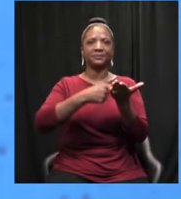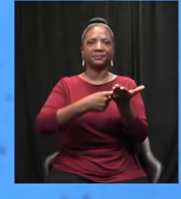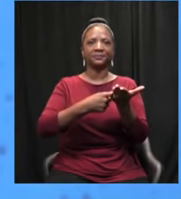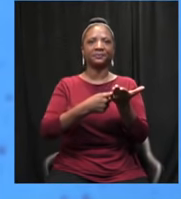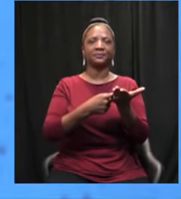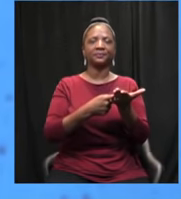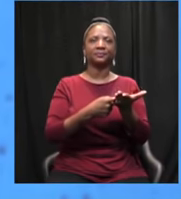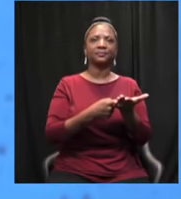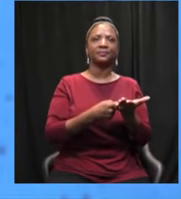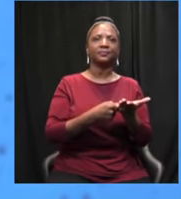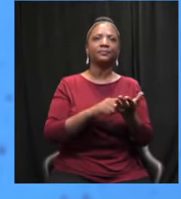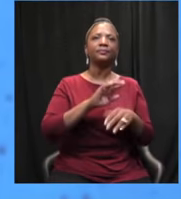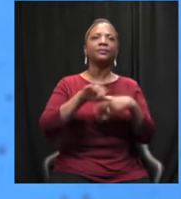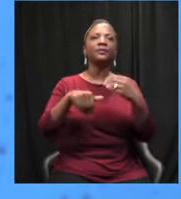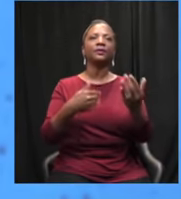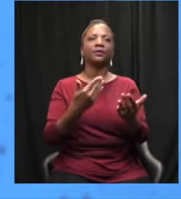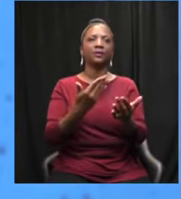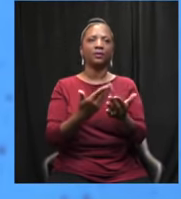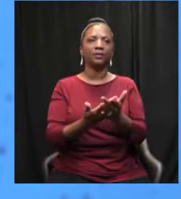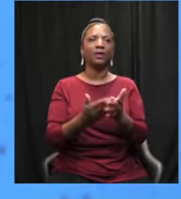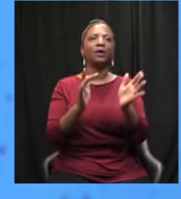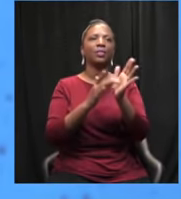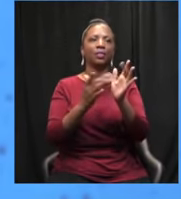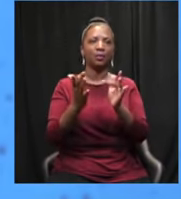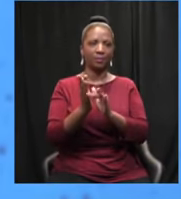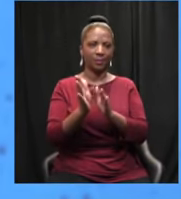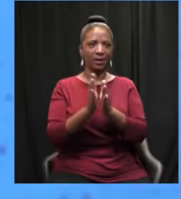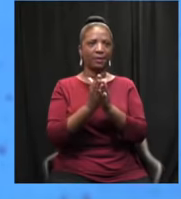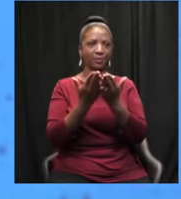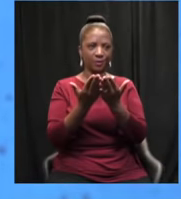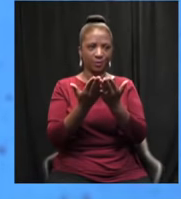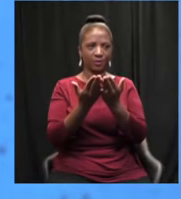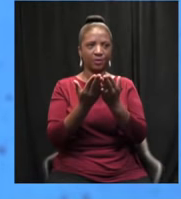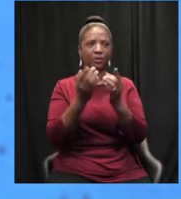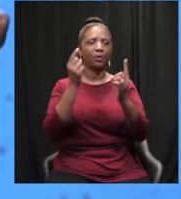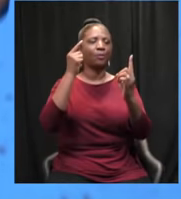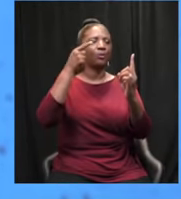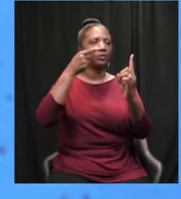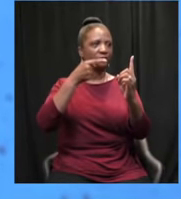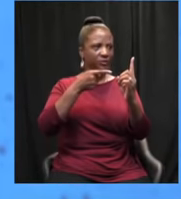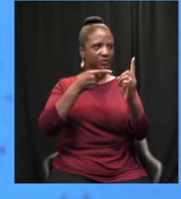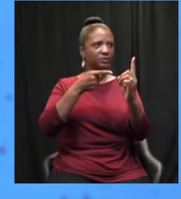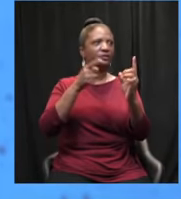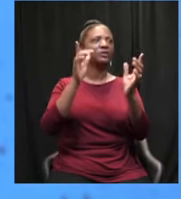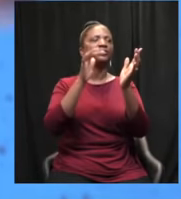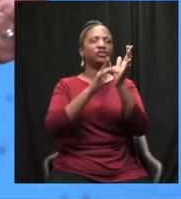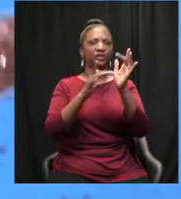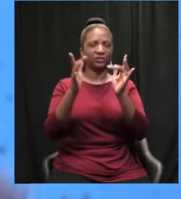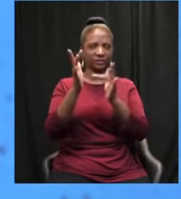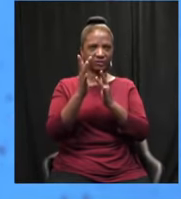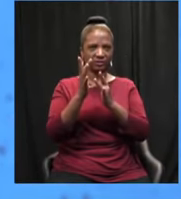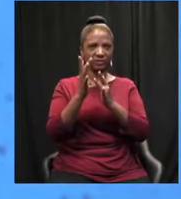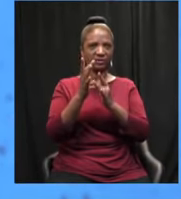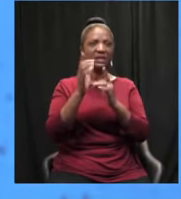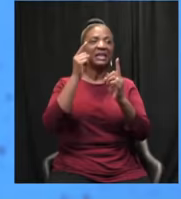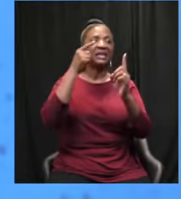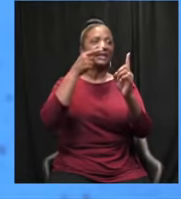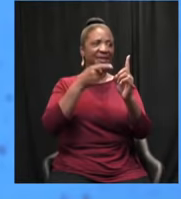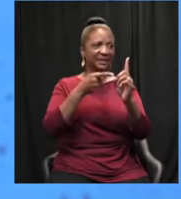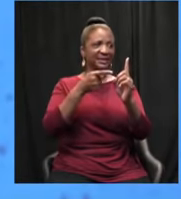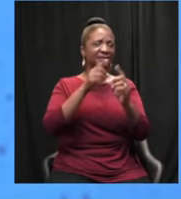Every book in the Bible, it all points to him because he is Christ. He is the deliverer. He is